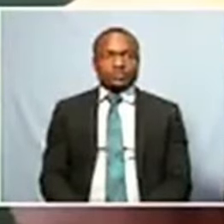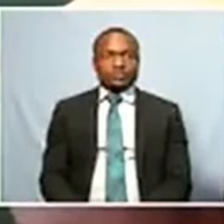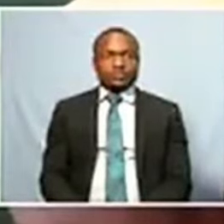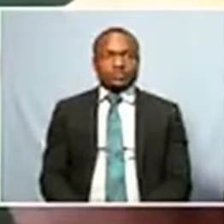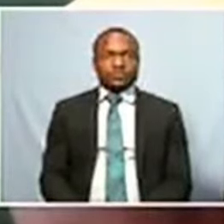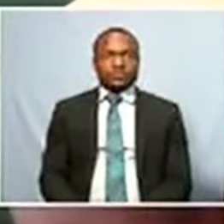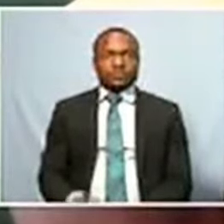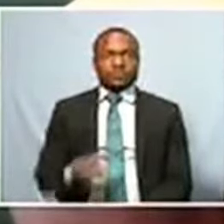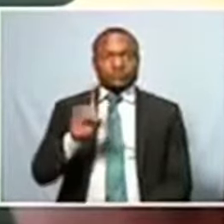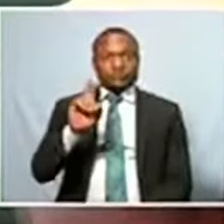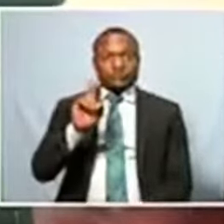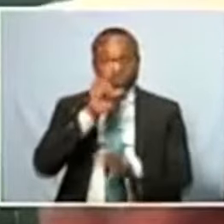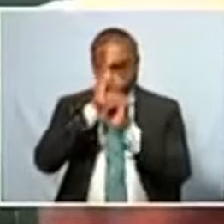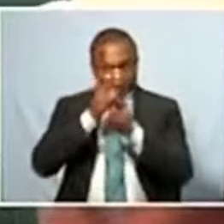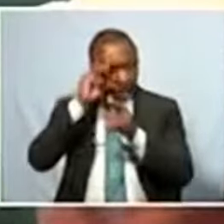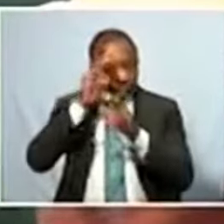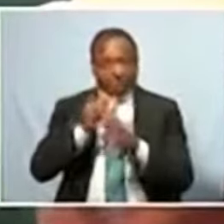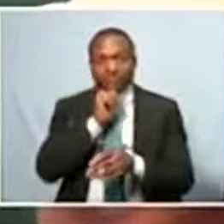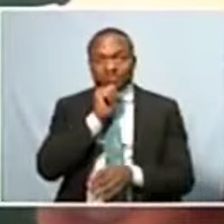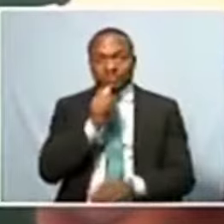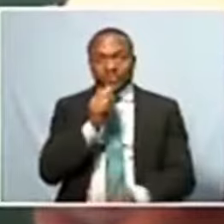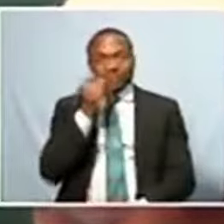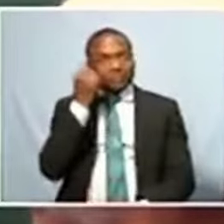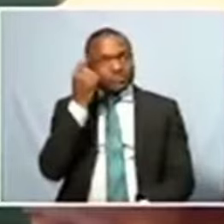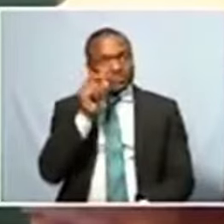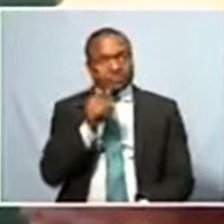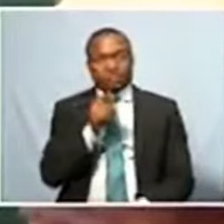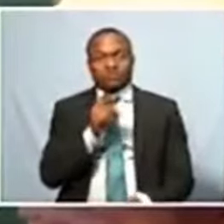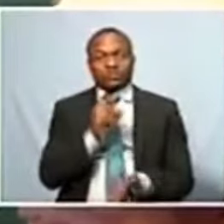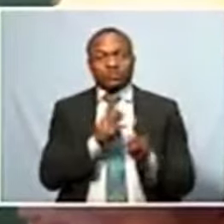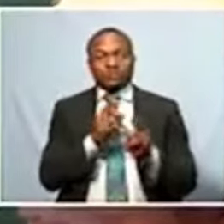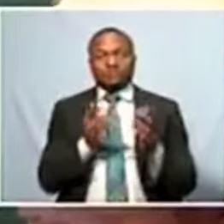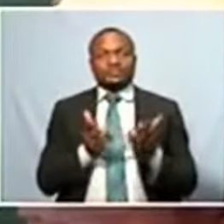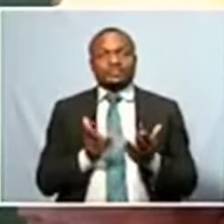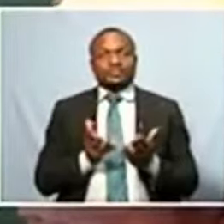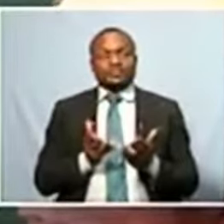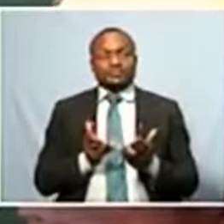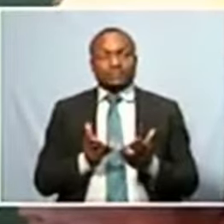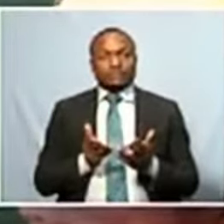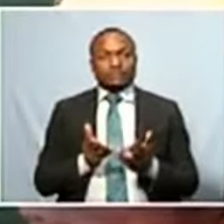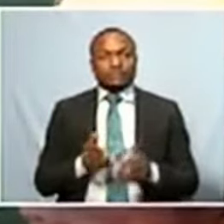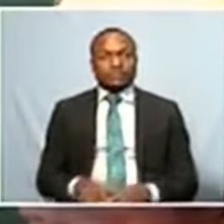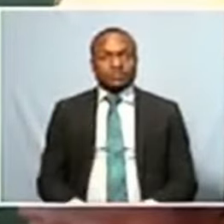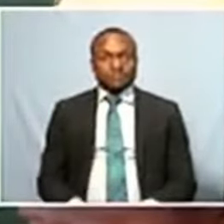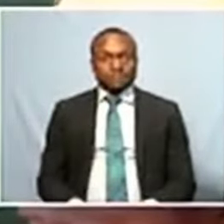there is one that the Honorable Minister didn't understand. You didn't respond?